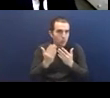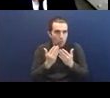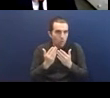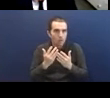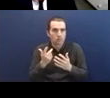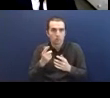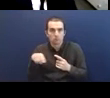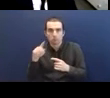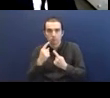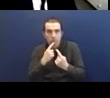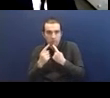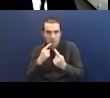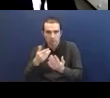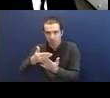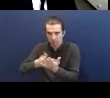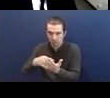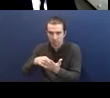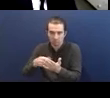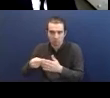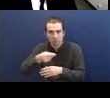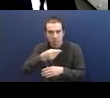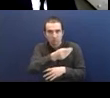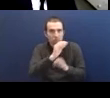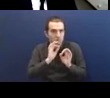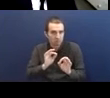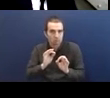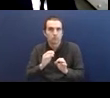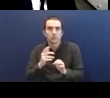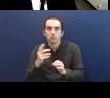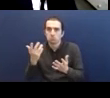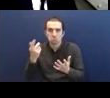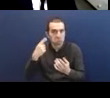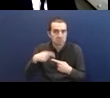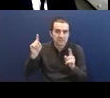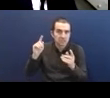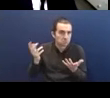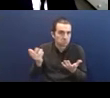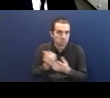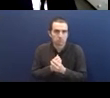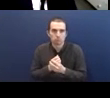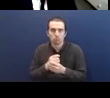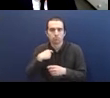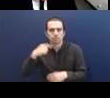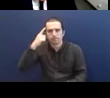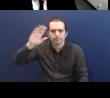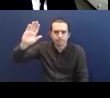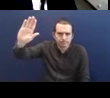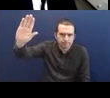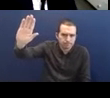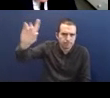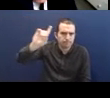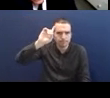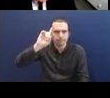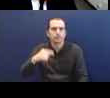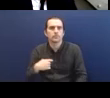and poverty in their catchment area. And I think a general point that I would make about any inclusive primary